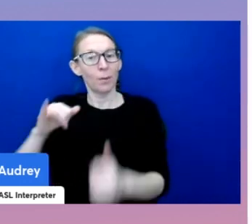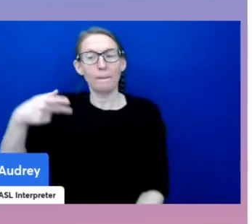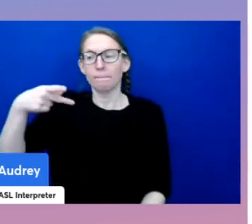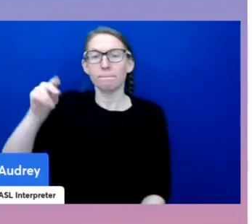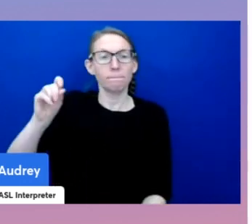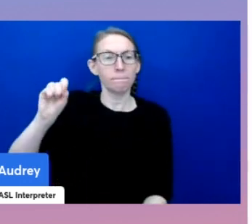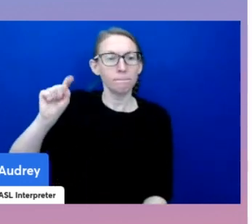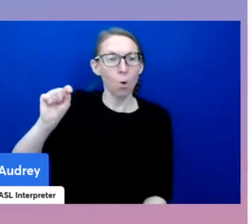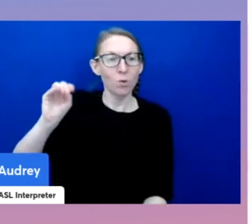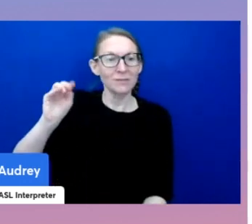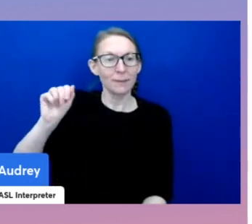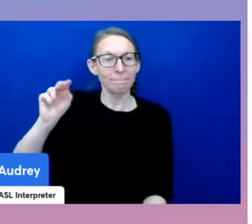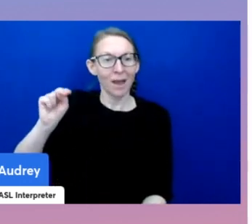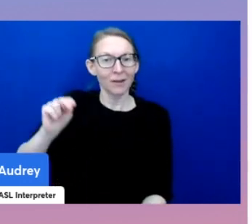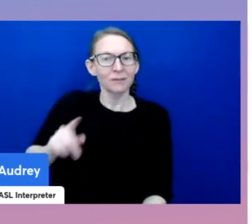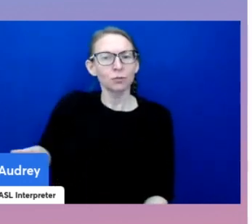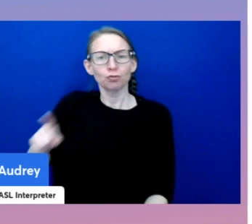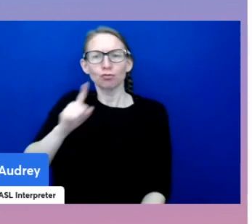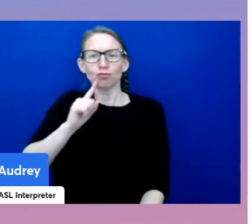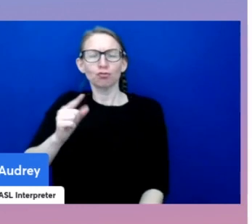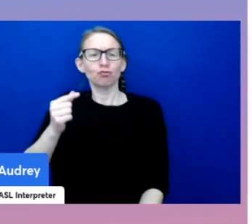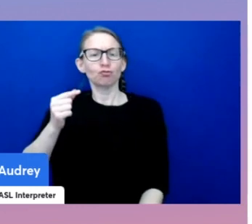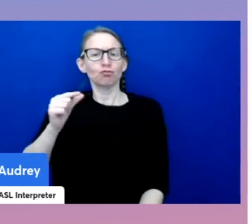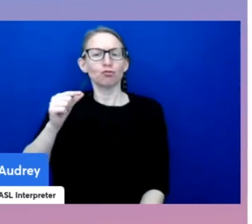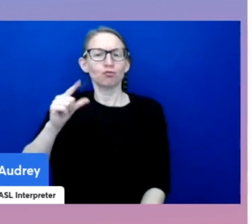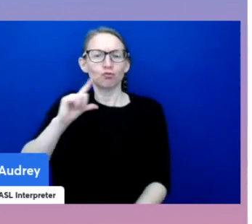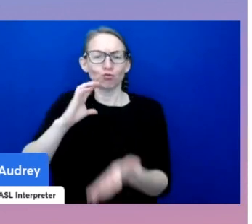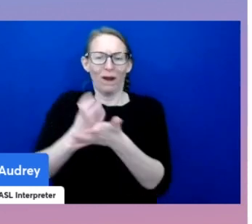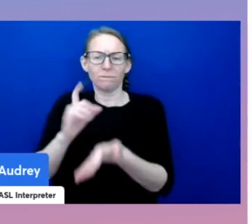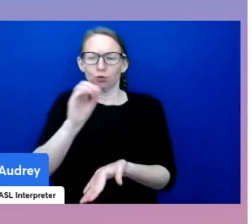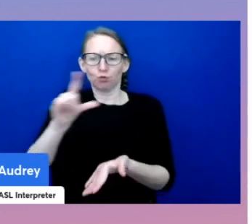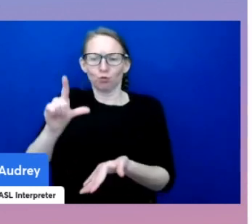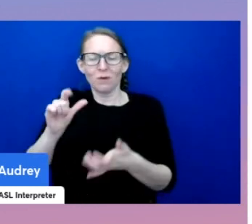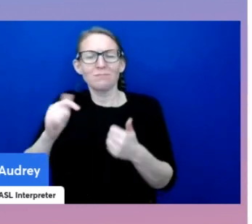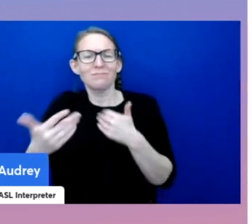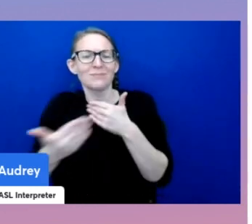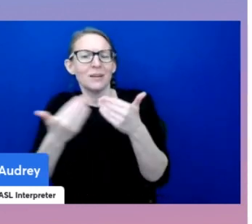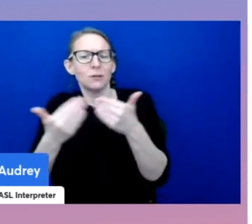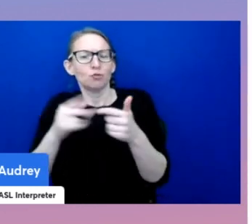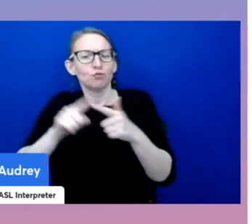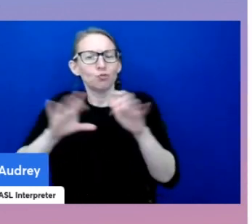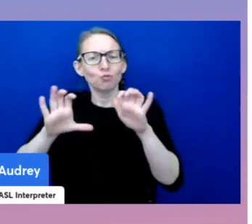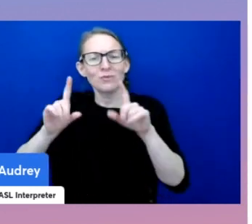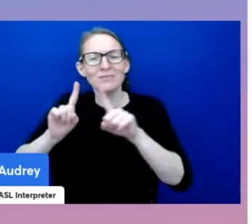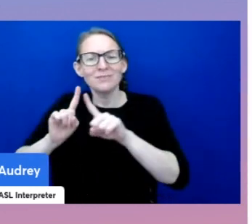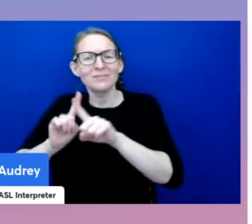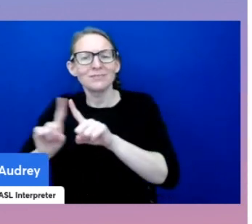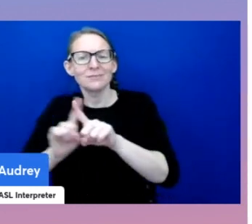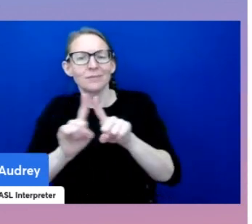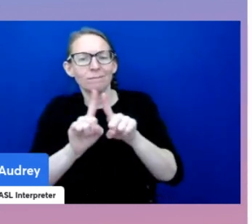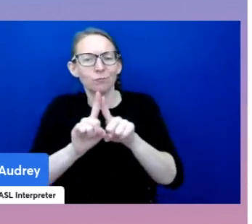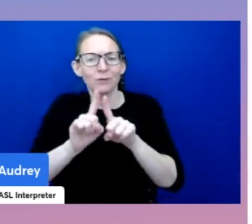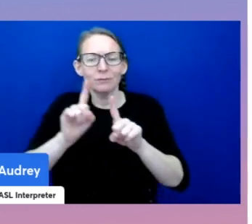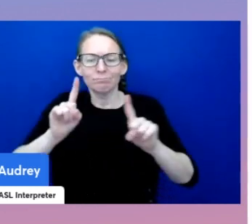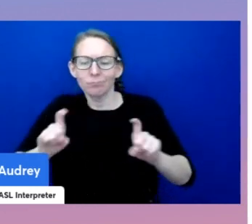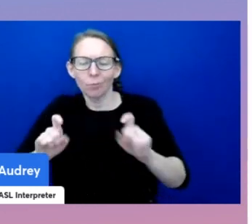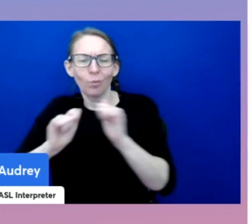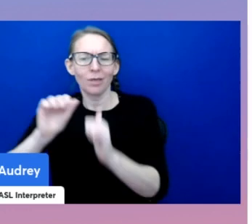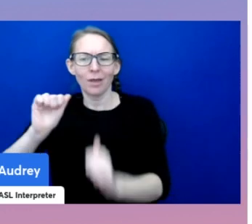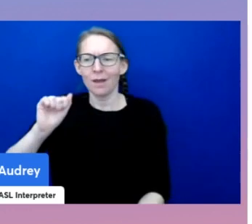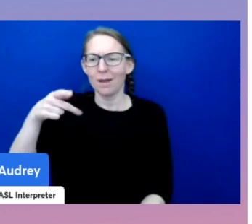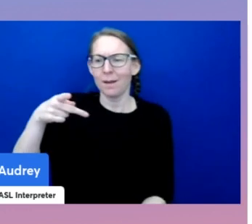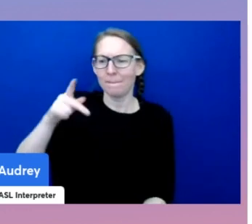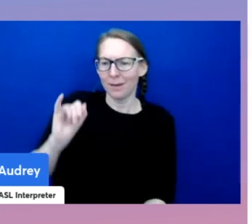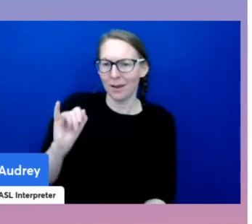It's a graphical tool that makes it really easy to do to experiment with an API. You